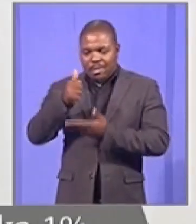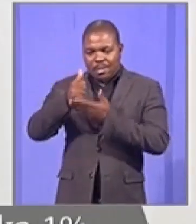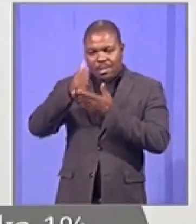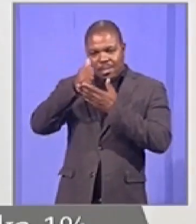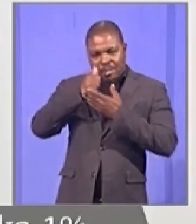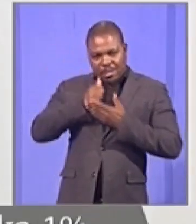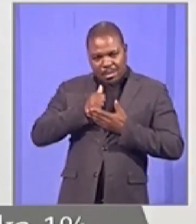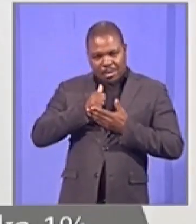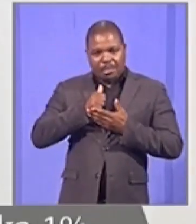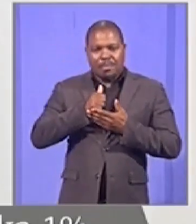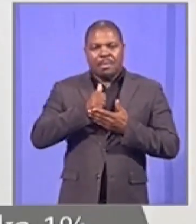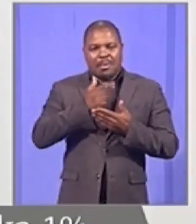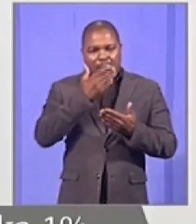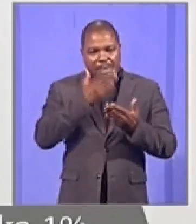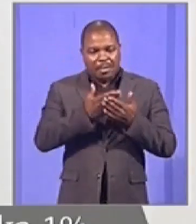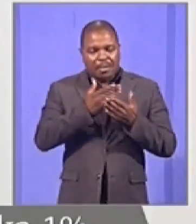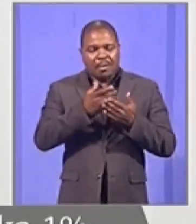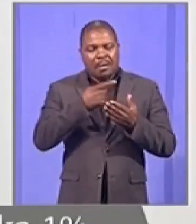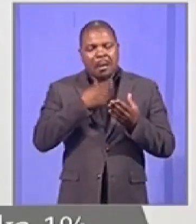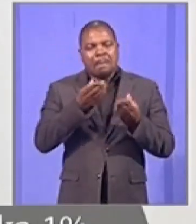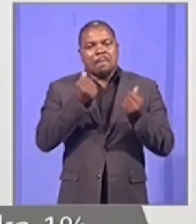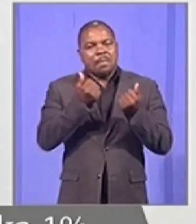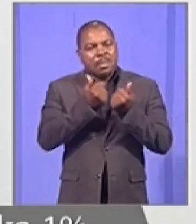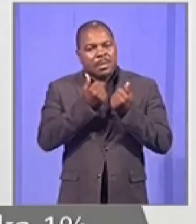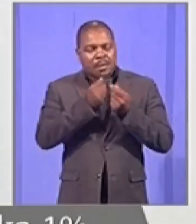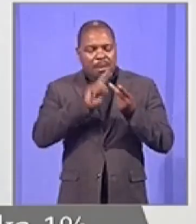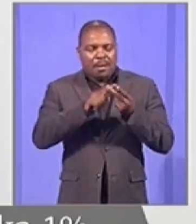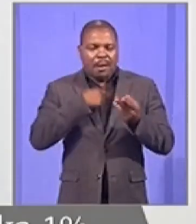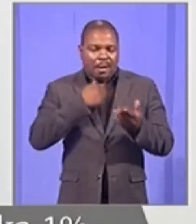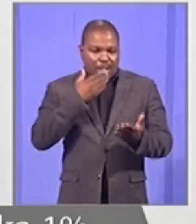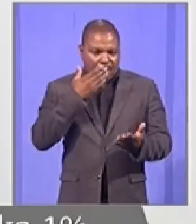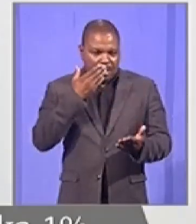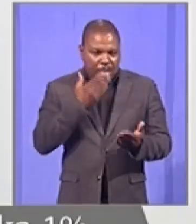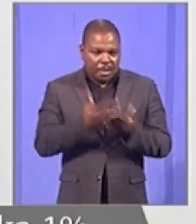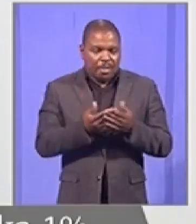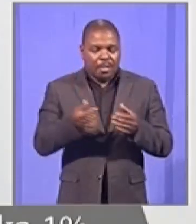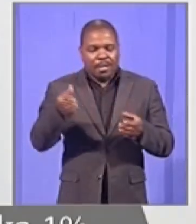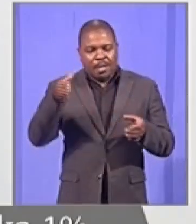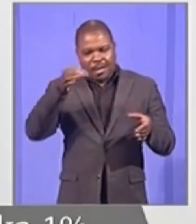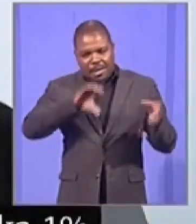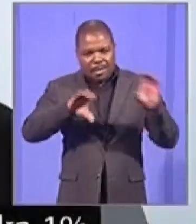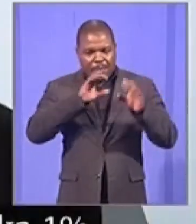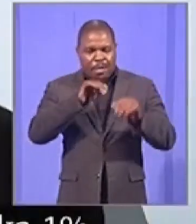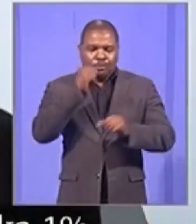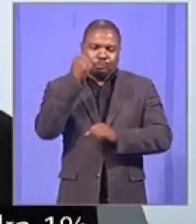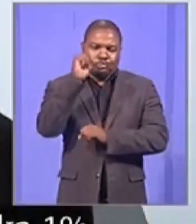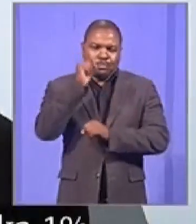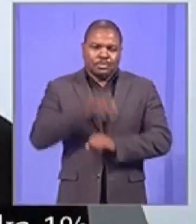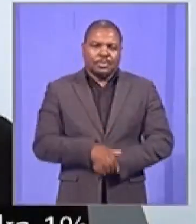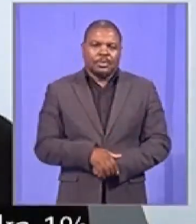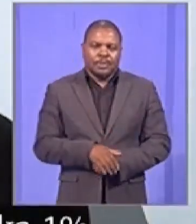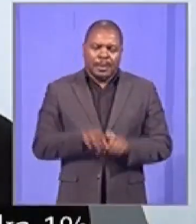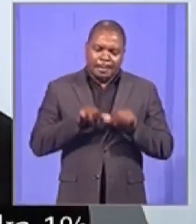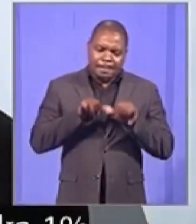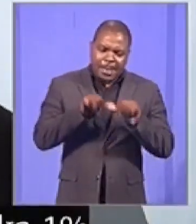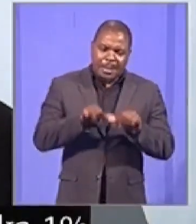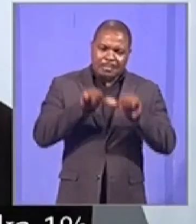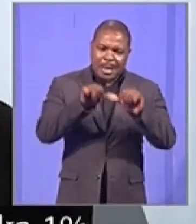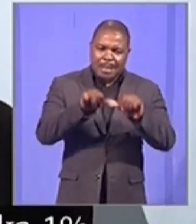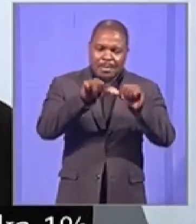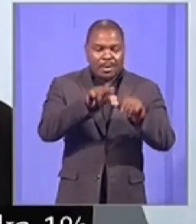get into buses so that I can do chemical engineering. Consistency is the